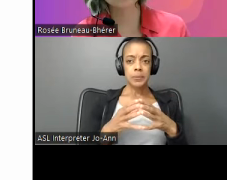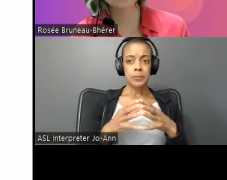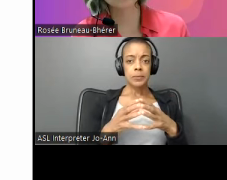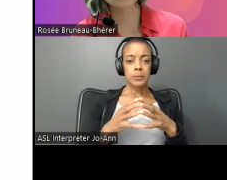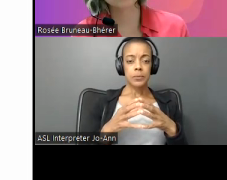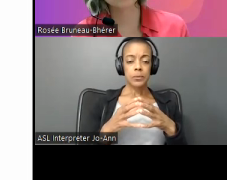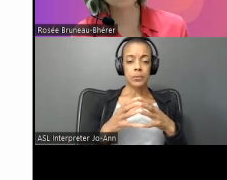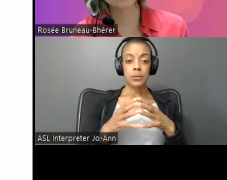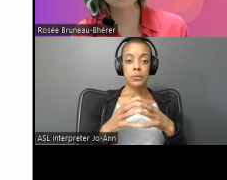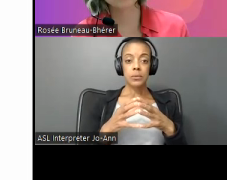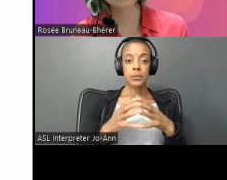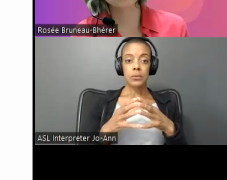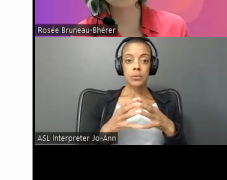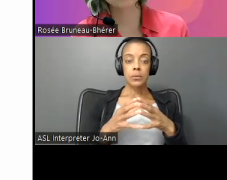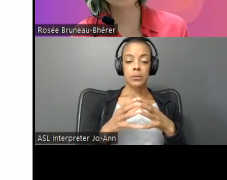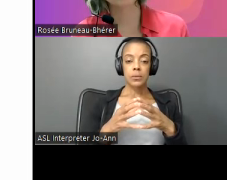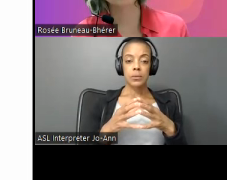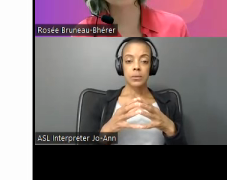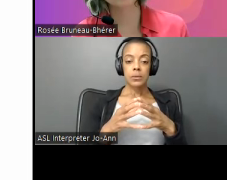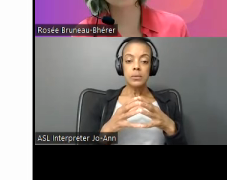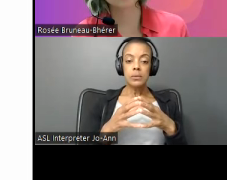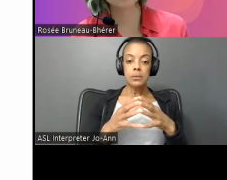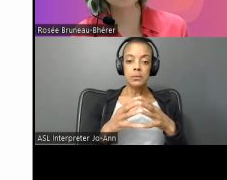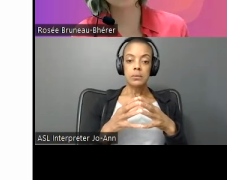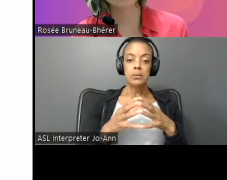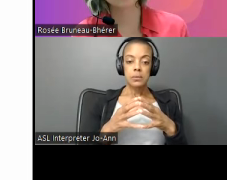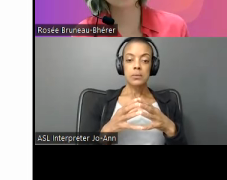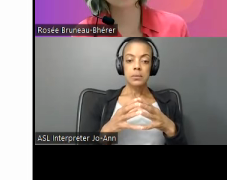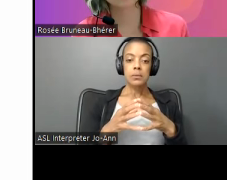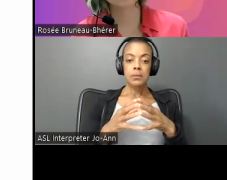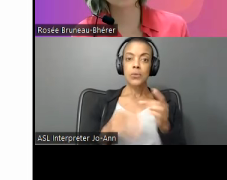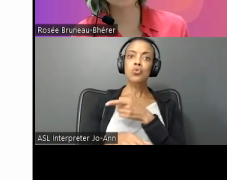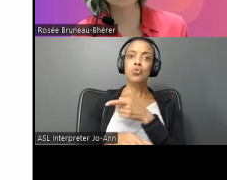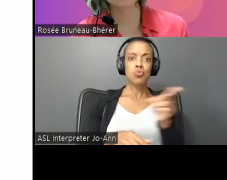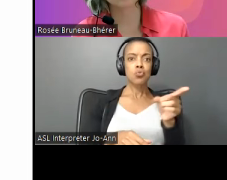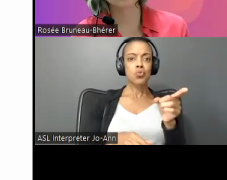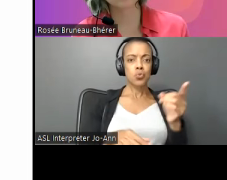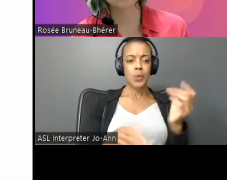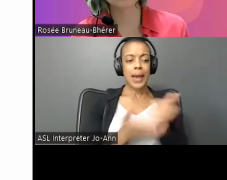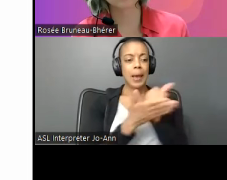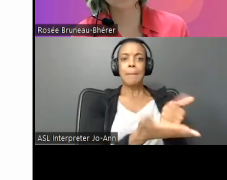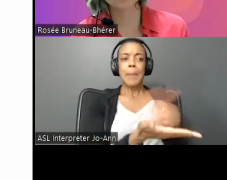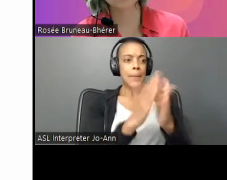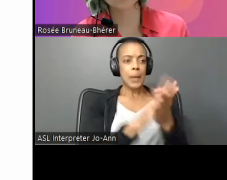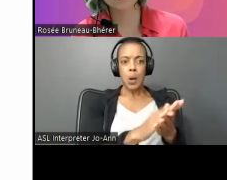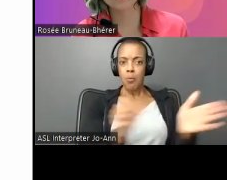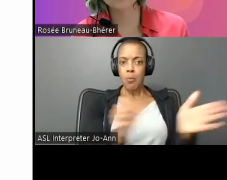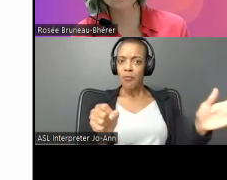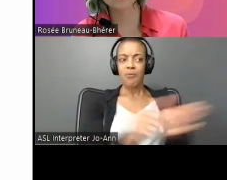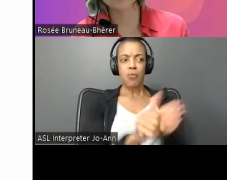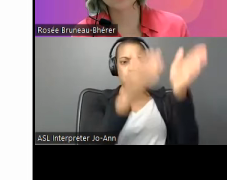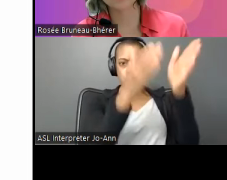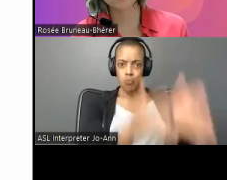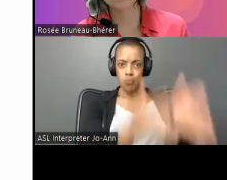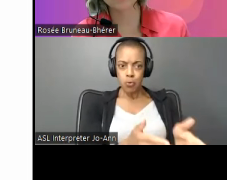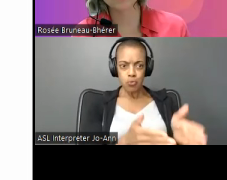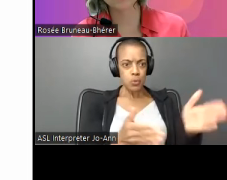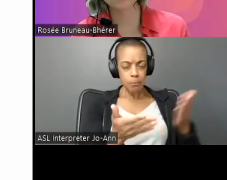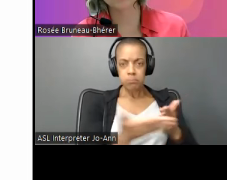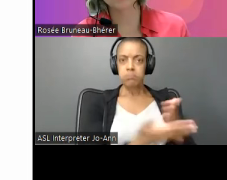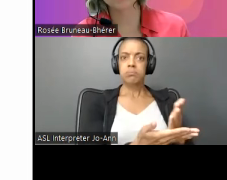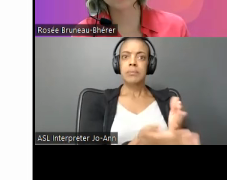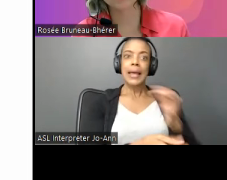use their agency and be a person with full rights, rather than fostering obedience, submission,